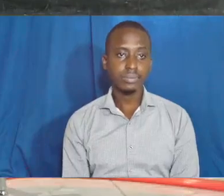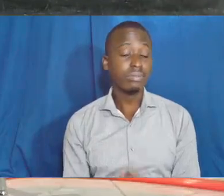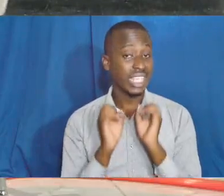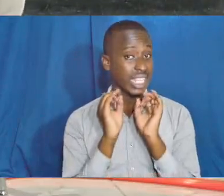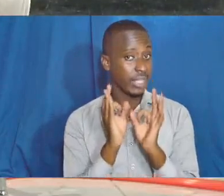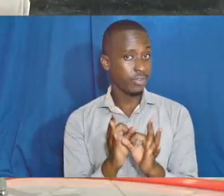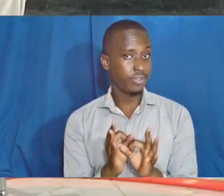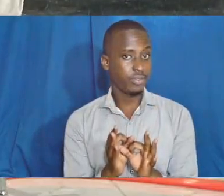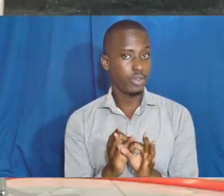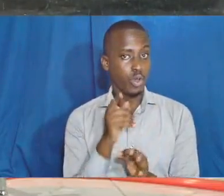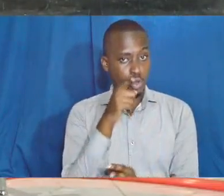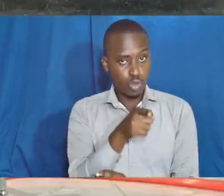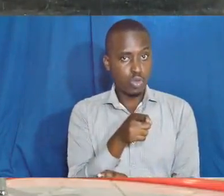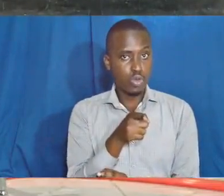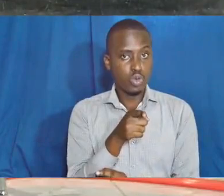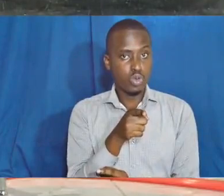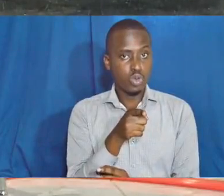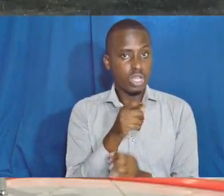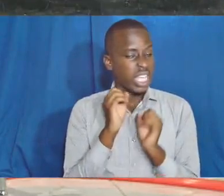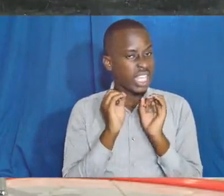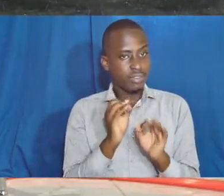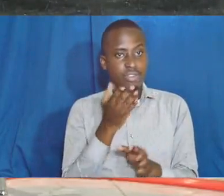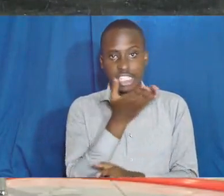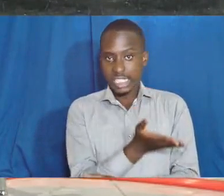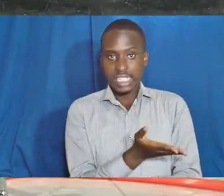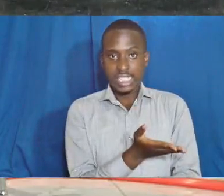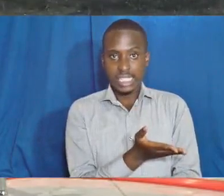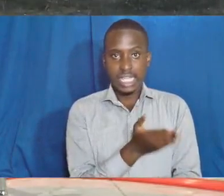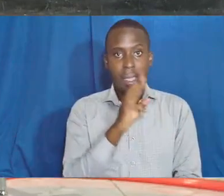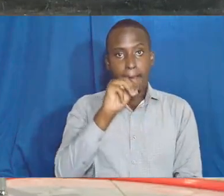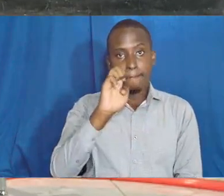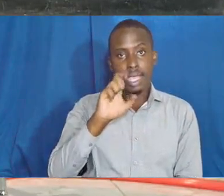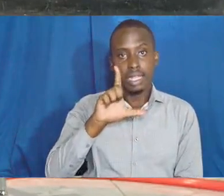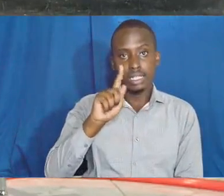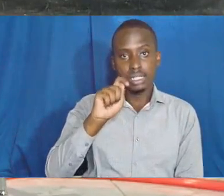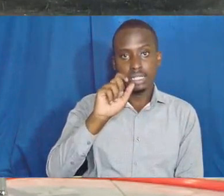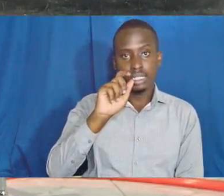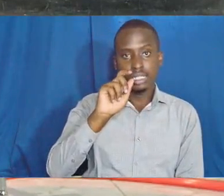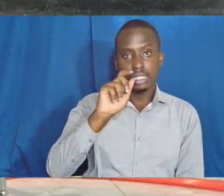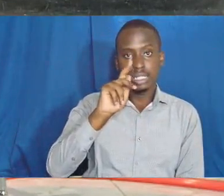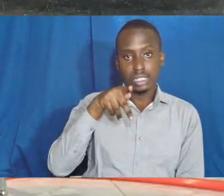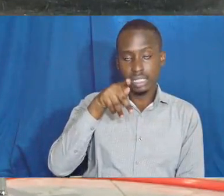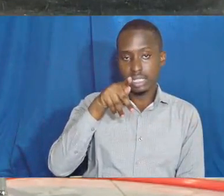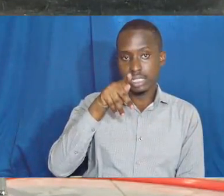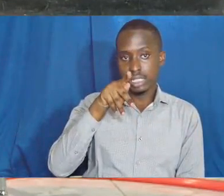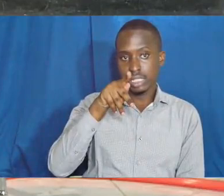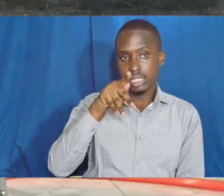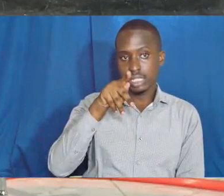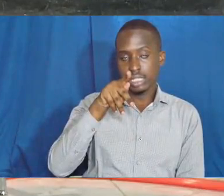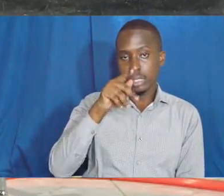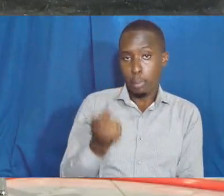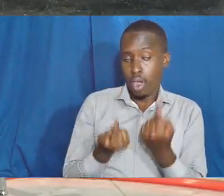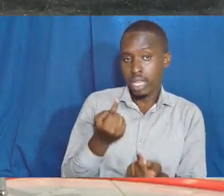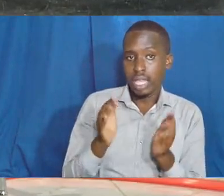If you cannot, if these melting point and boiling points are determined, these are